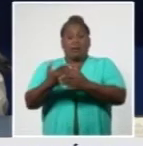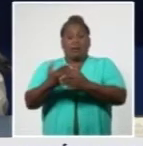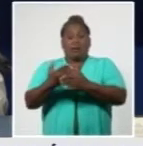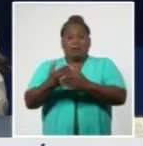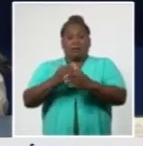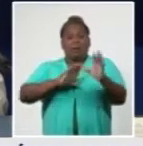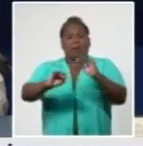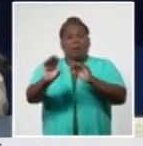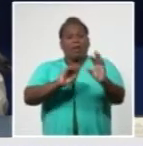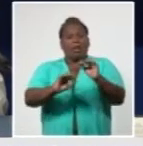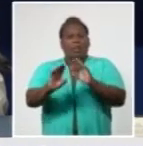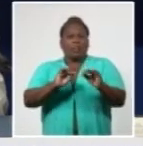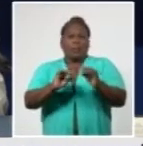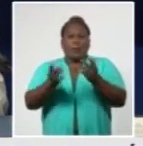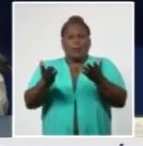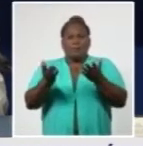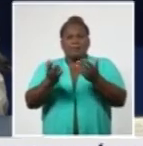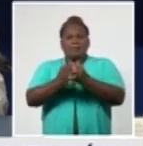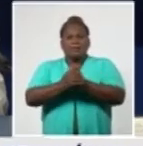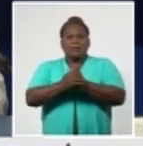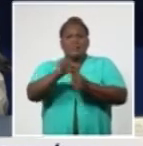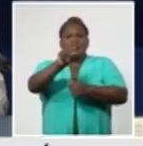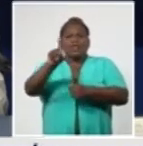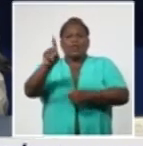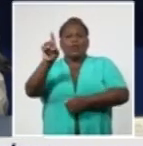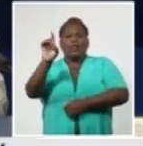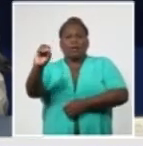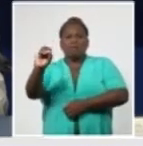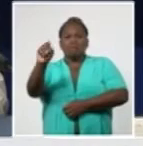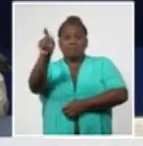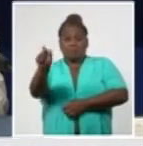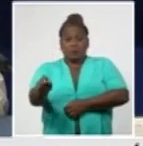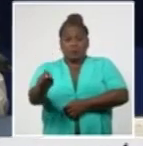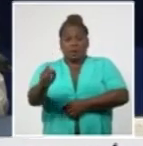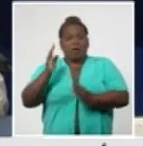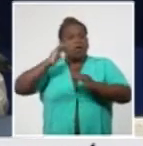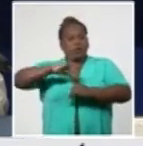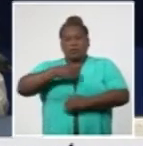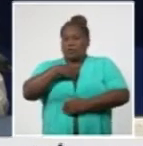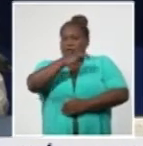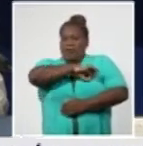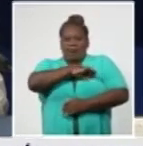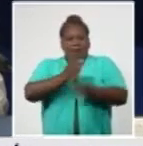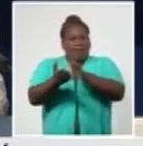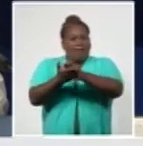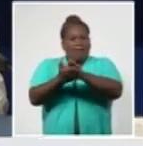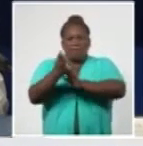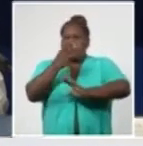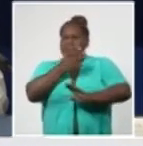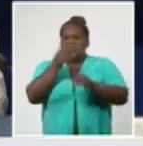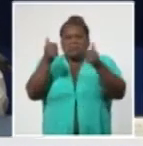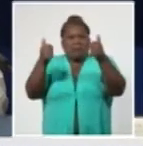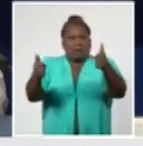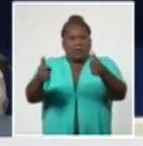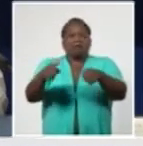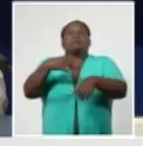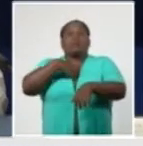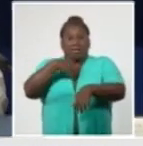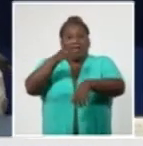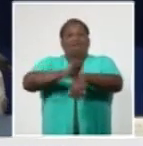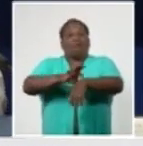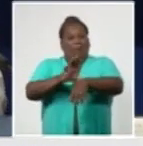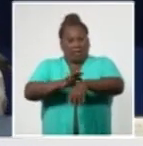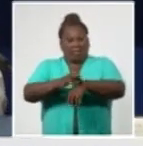54.7%. And in terms of the confirmed cases of the last 15 days, that is